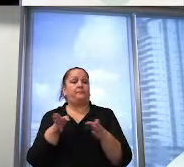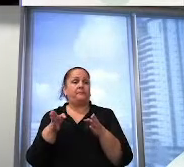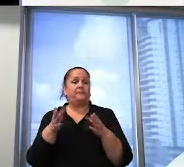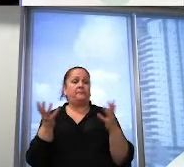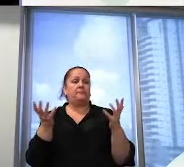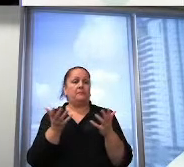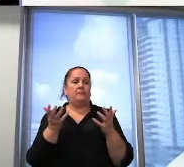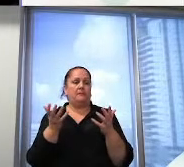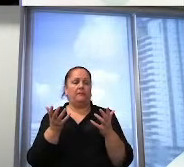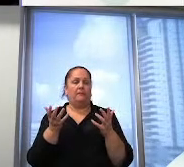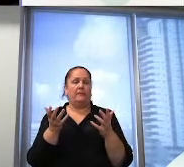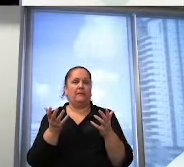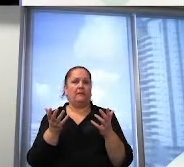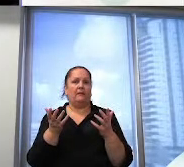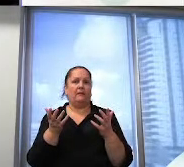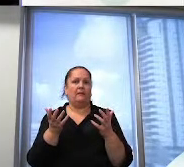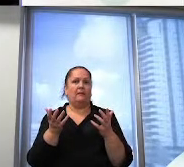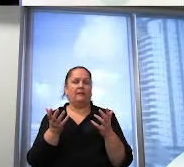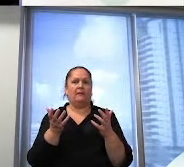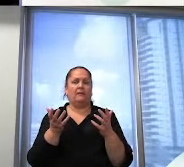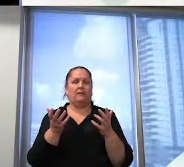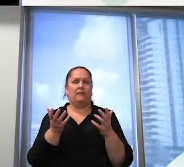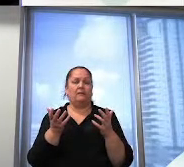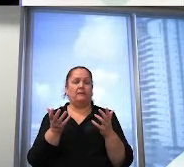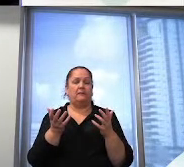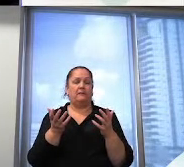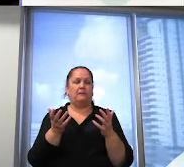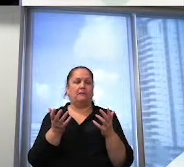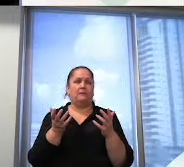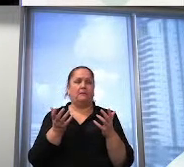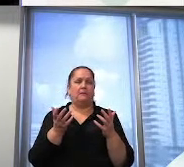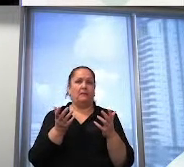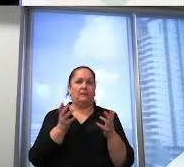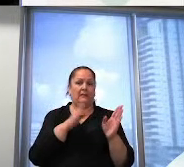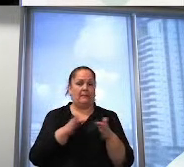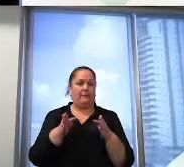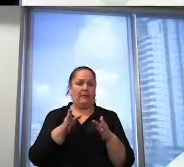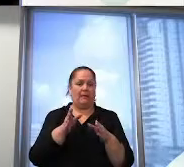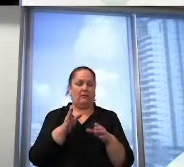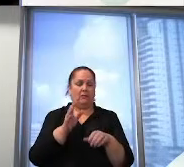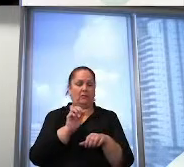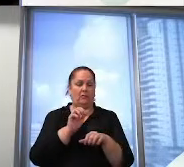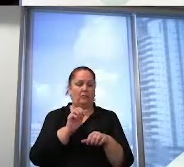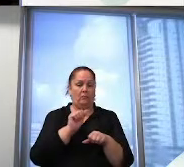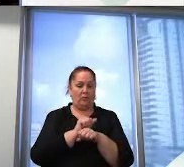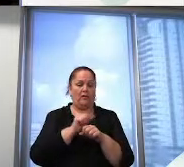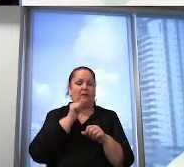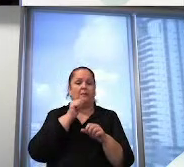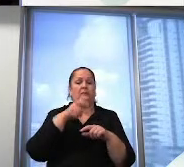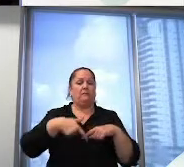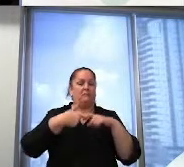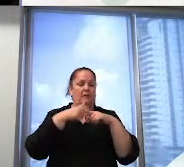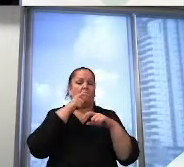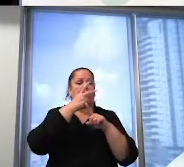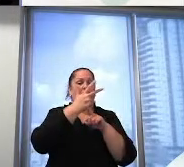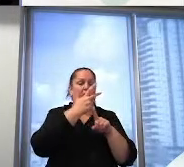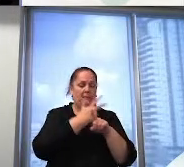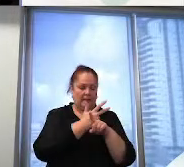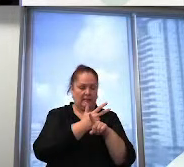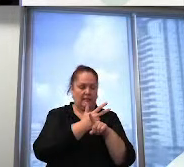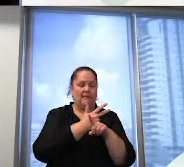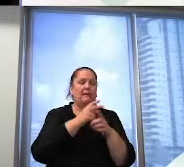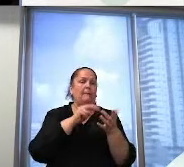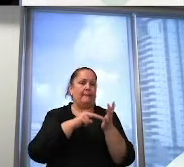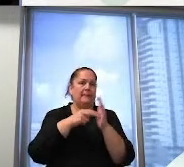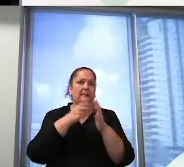Our plan was to stop the planned work for 3 months. That will take